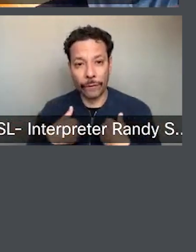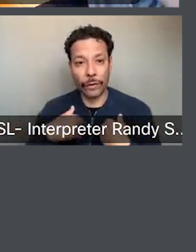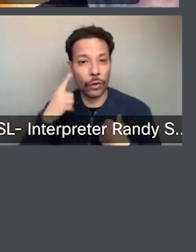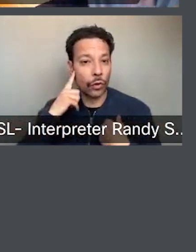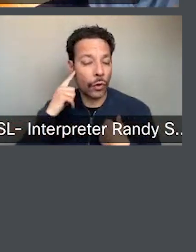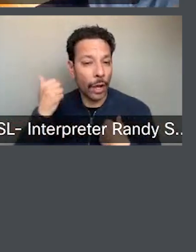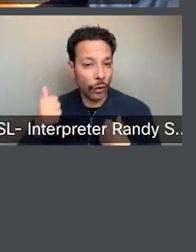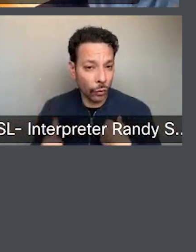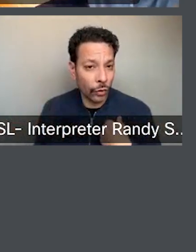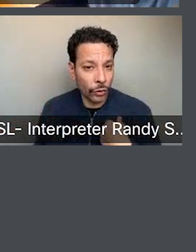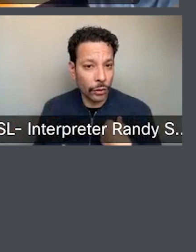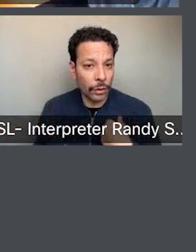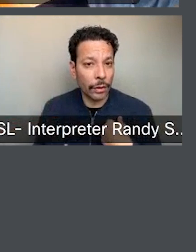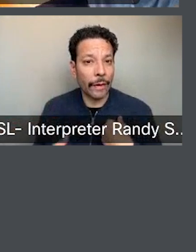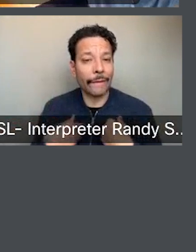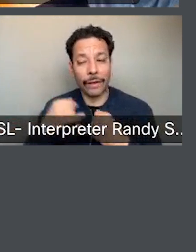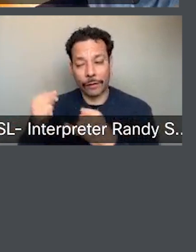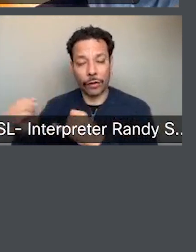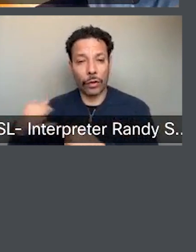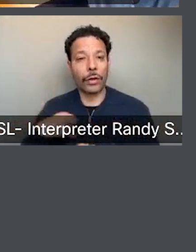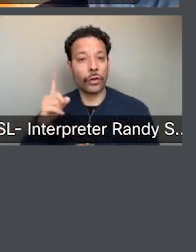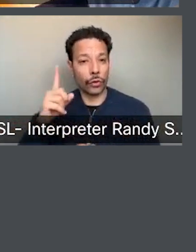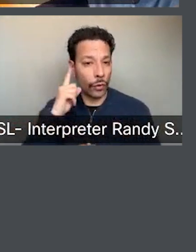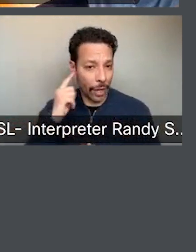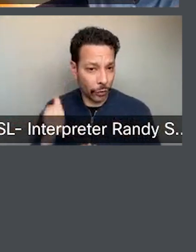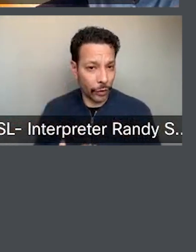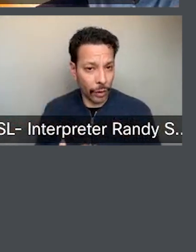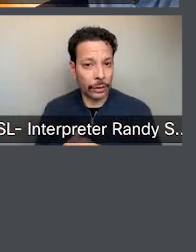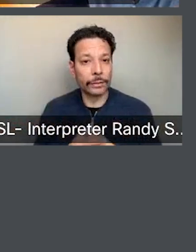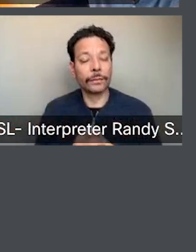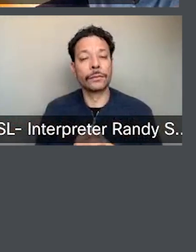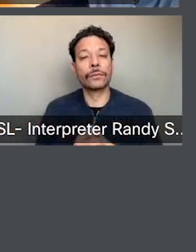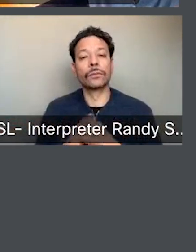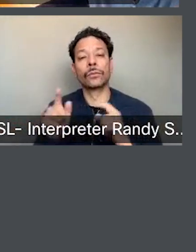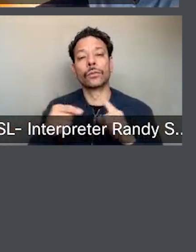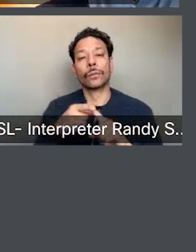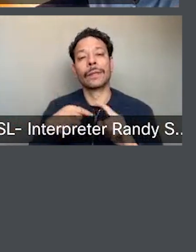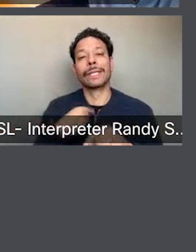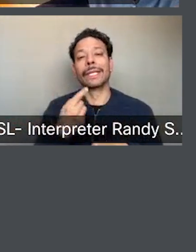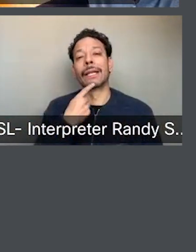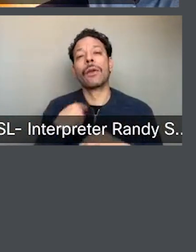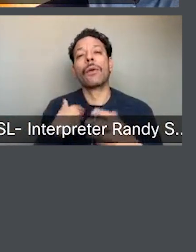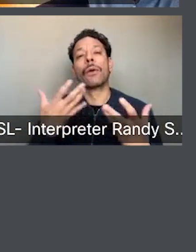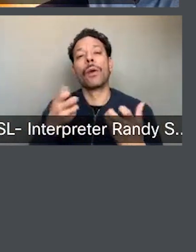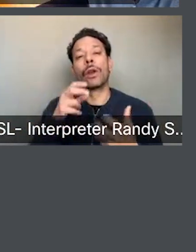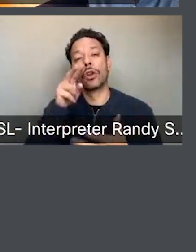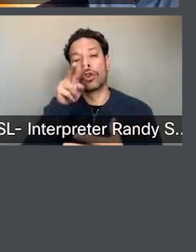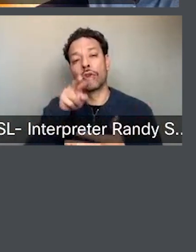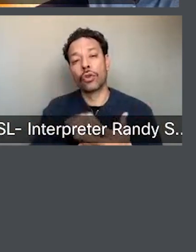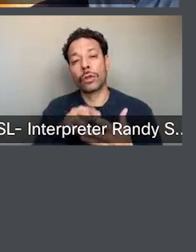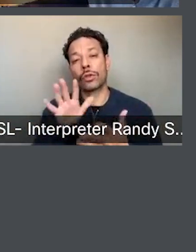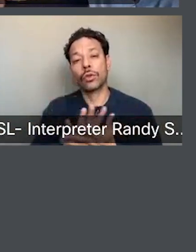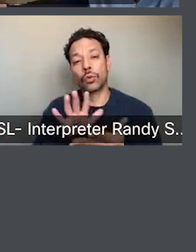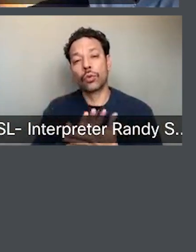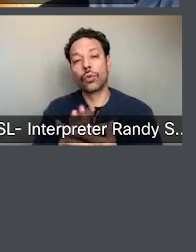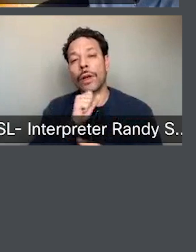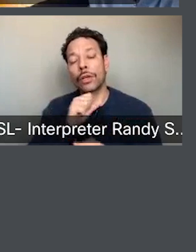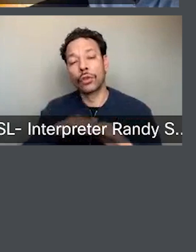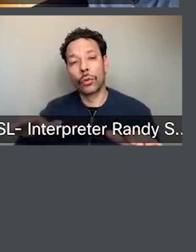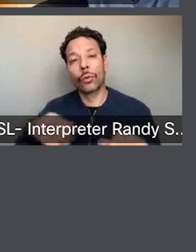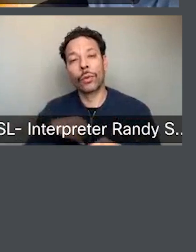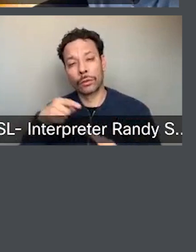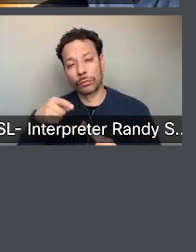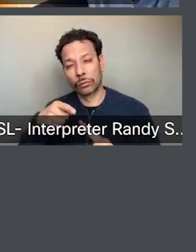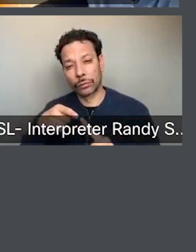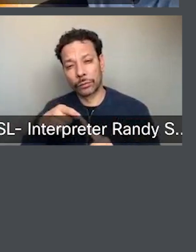or individuals with unilateral hearing loss. When we said we wanted to look at school-age children, then we narrowed